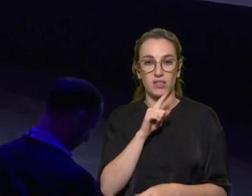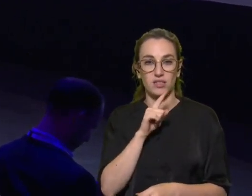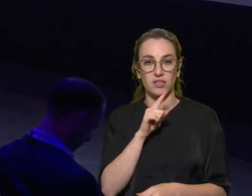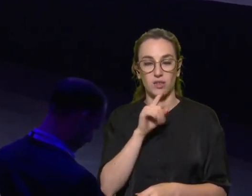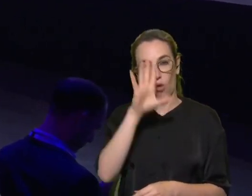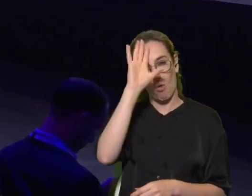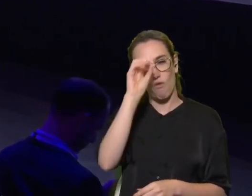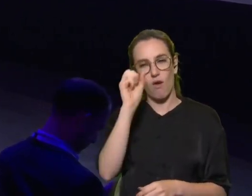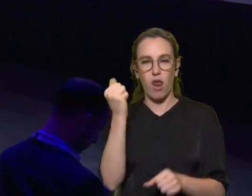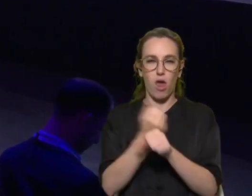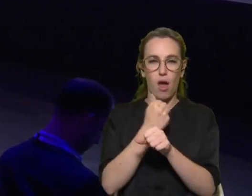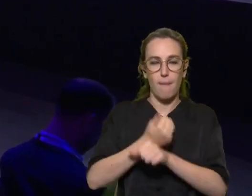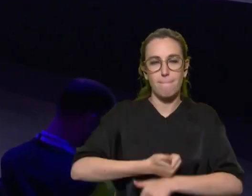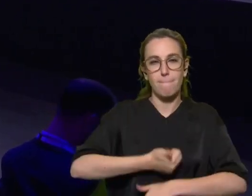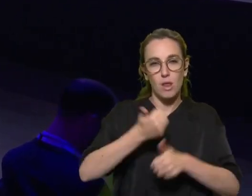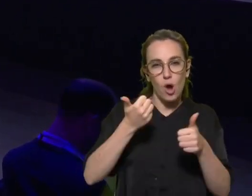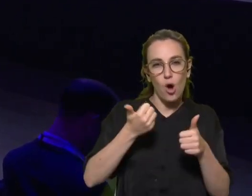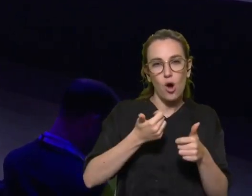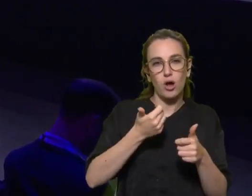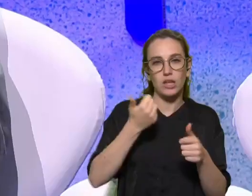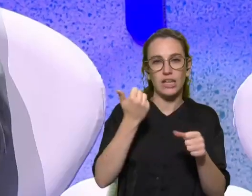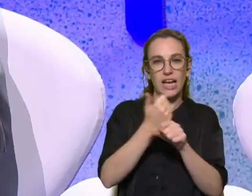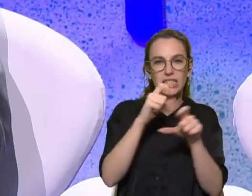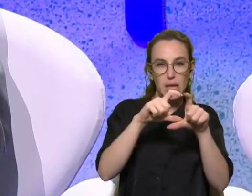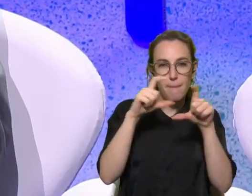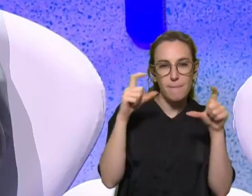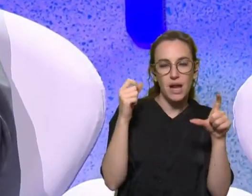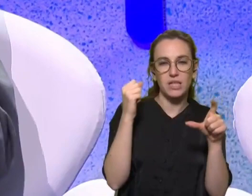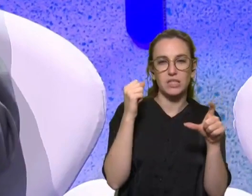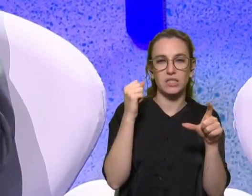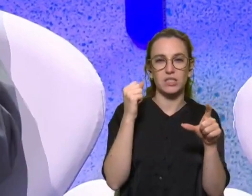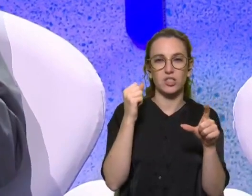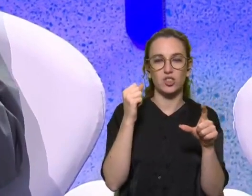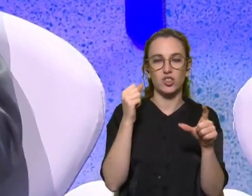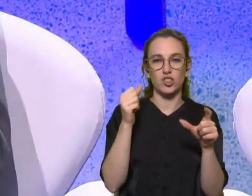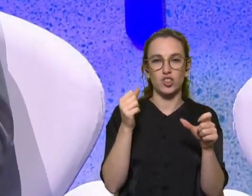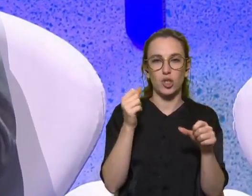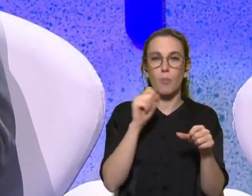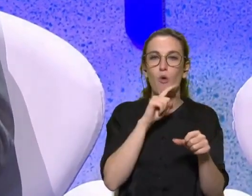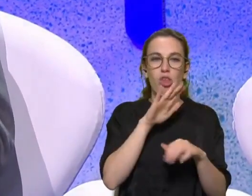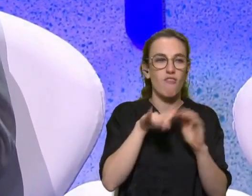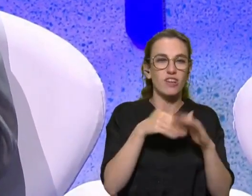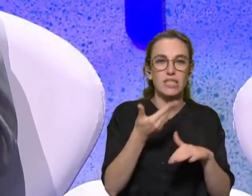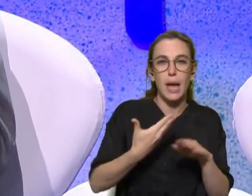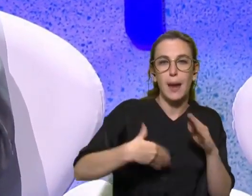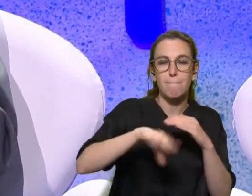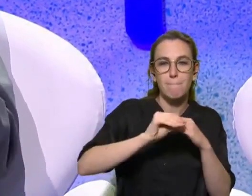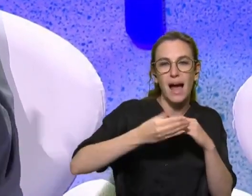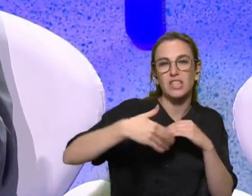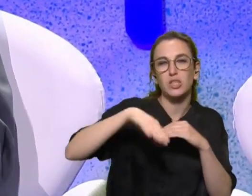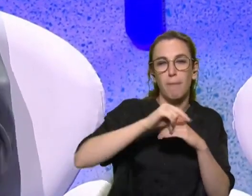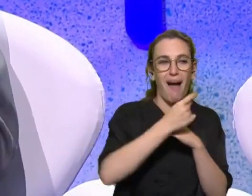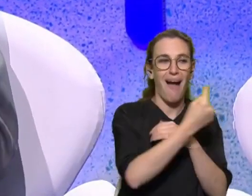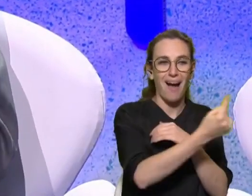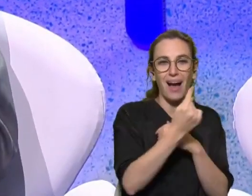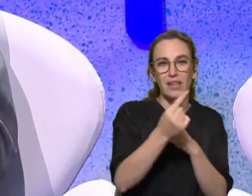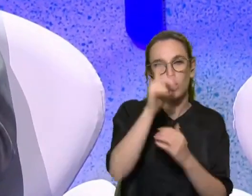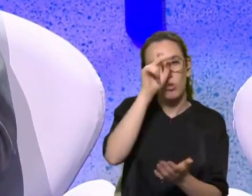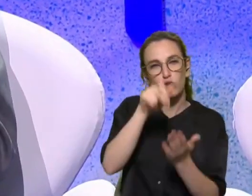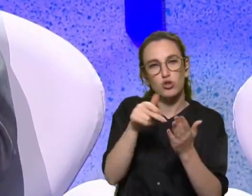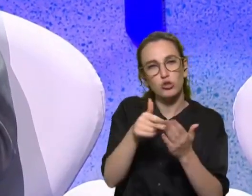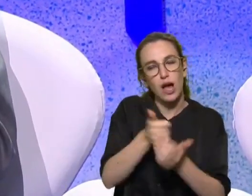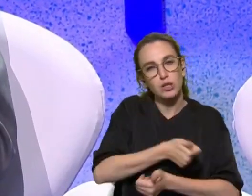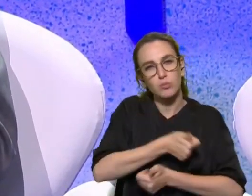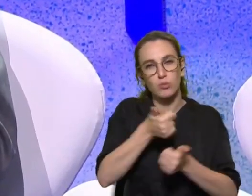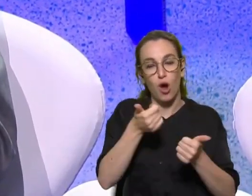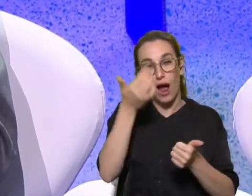the state to be more efficient, companies to produce more with the same resources and to